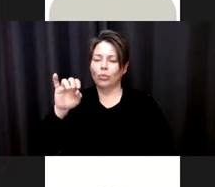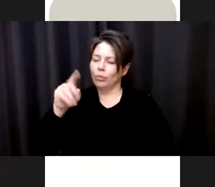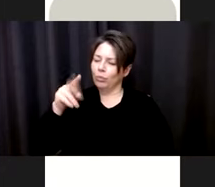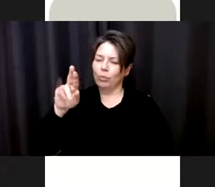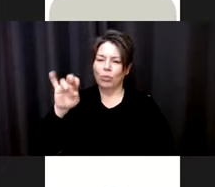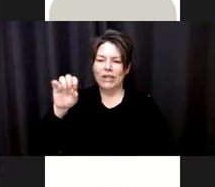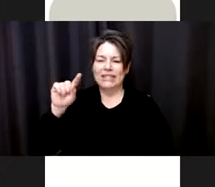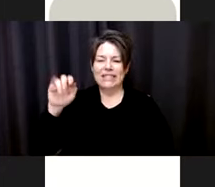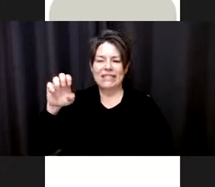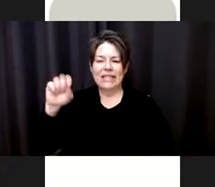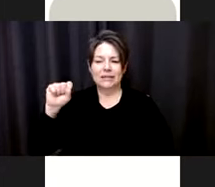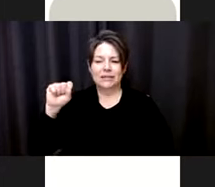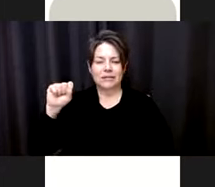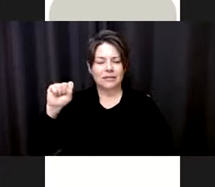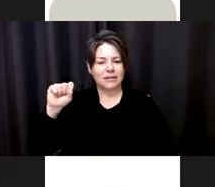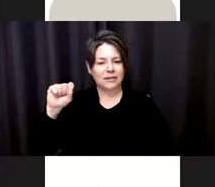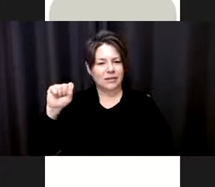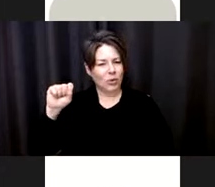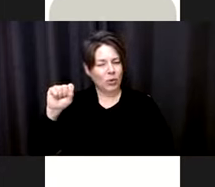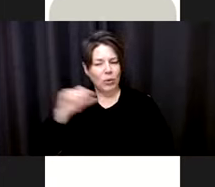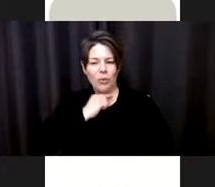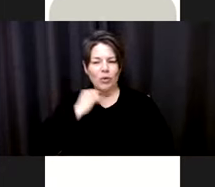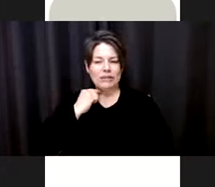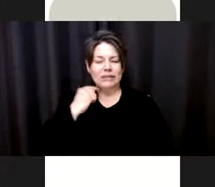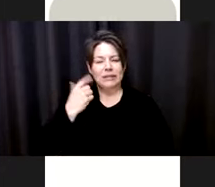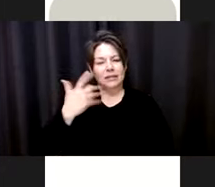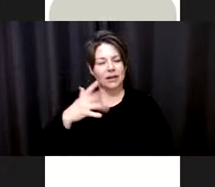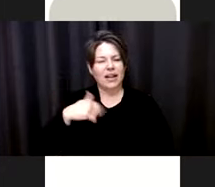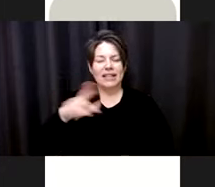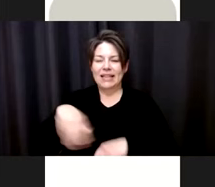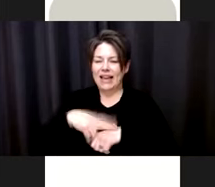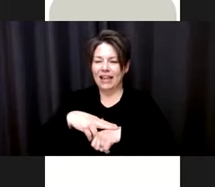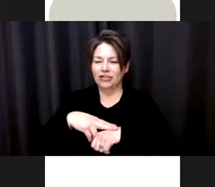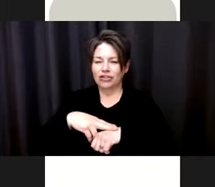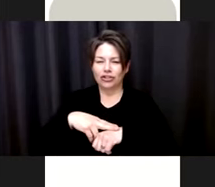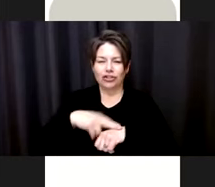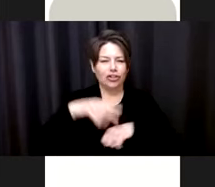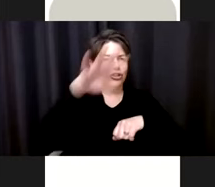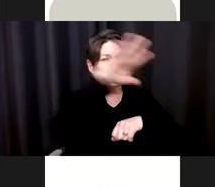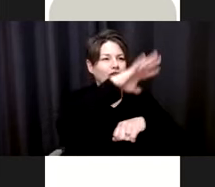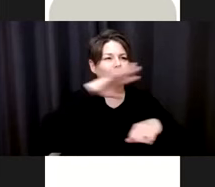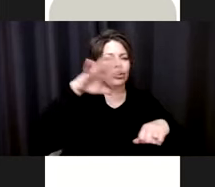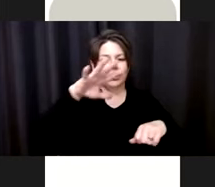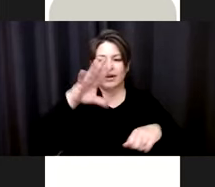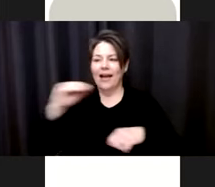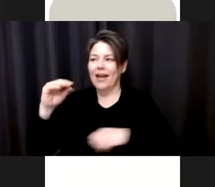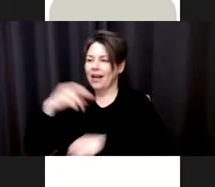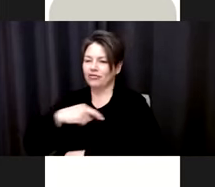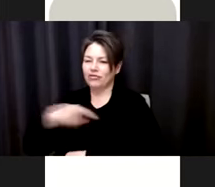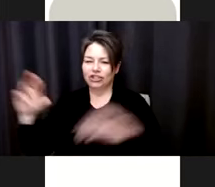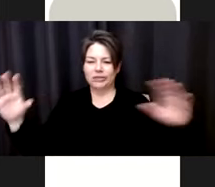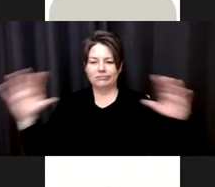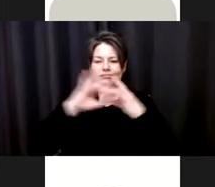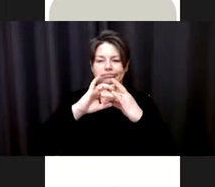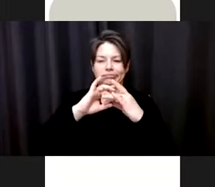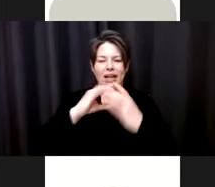thought, I love the way that brings nature and spirituality together, and it might give me a way to talk